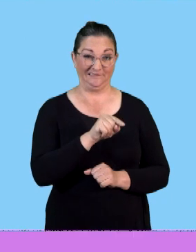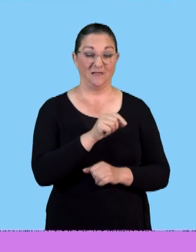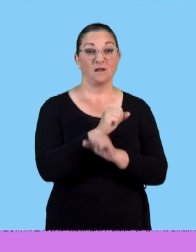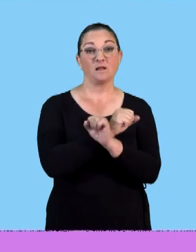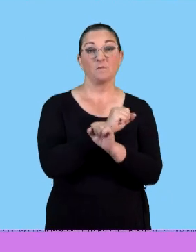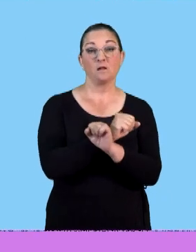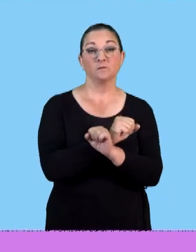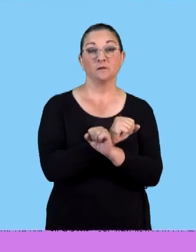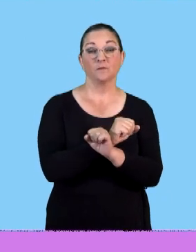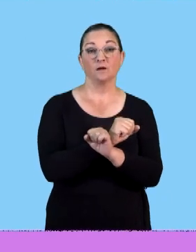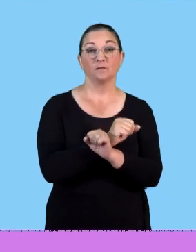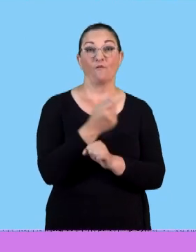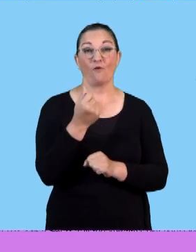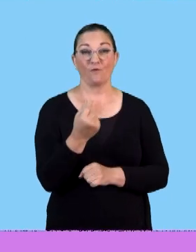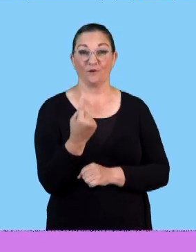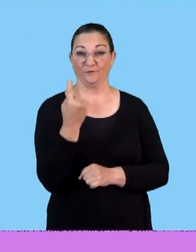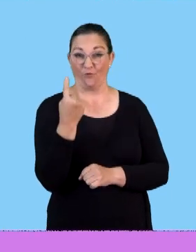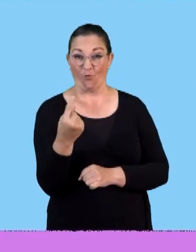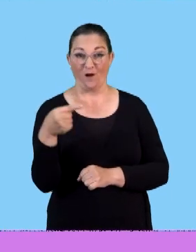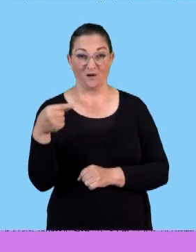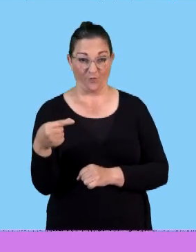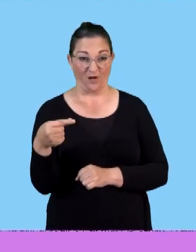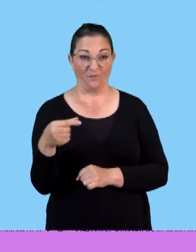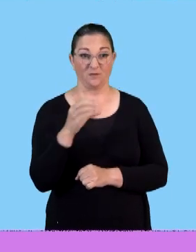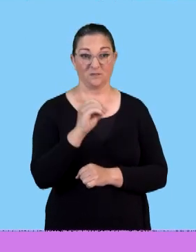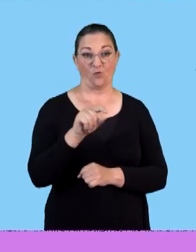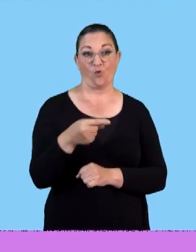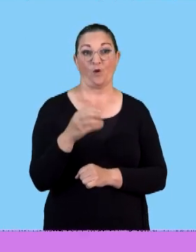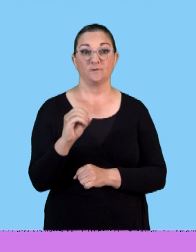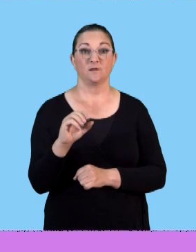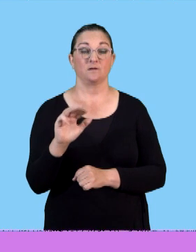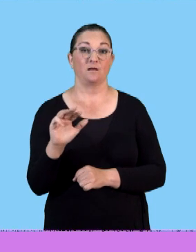4,309,200 grams and I multiplied by the cost per gram, the